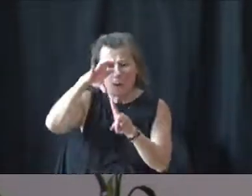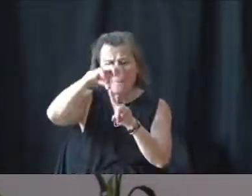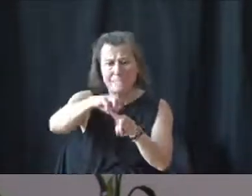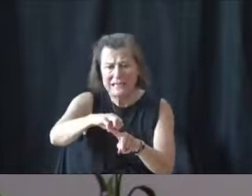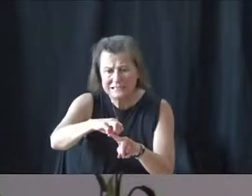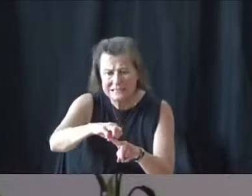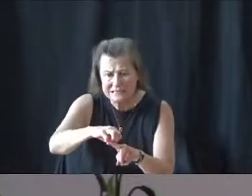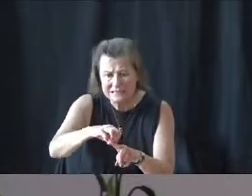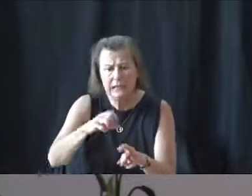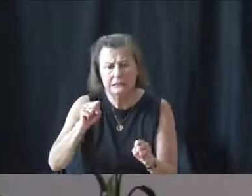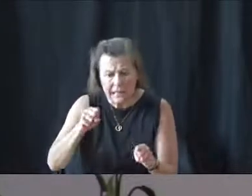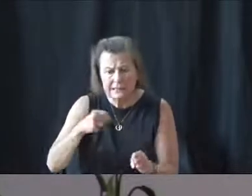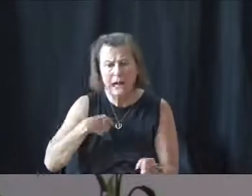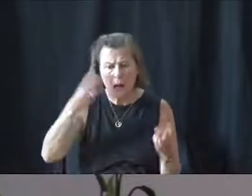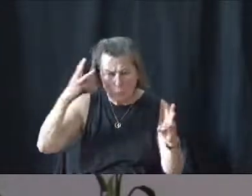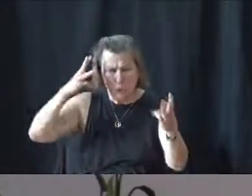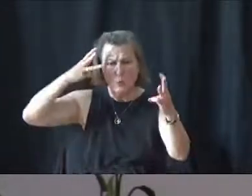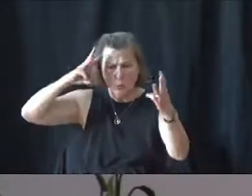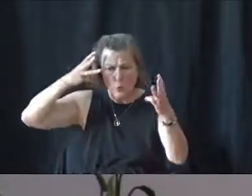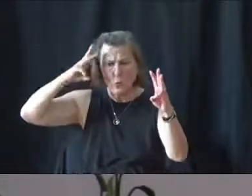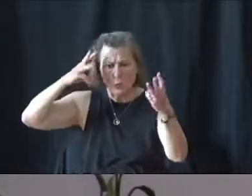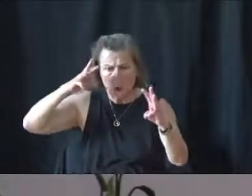Yes, I worried constantly.